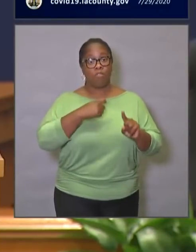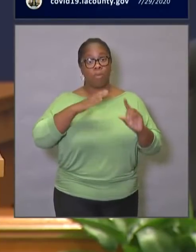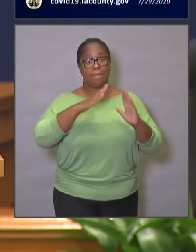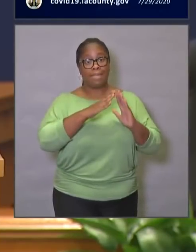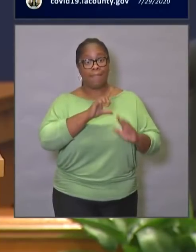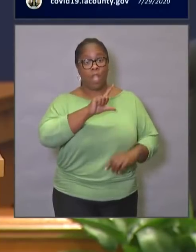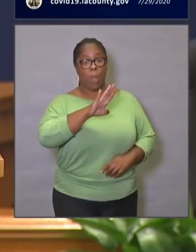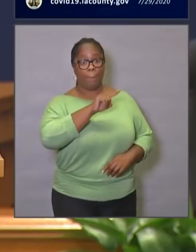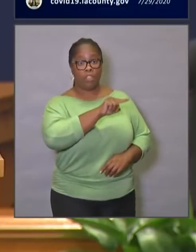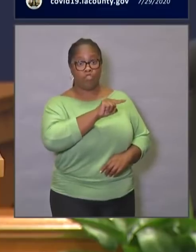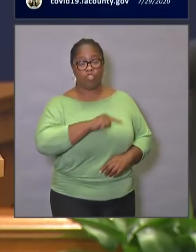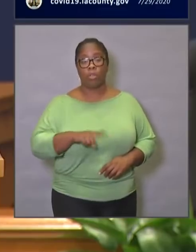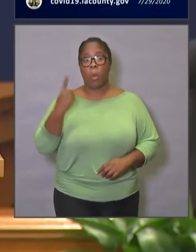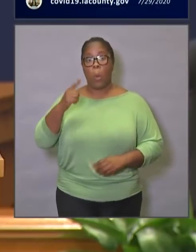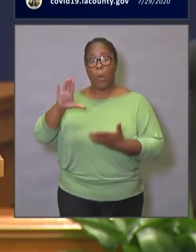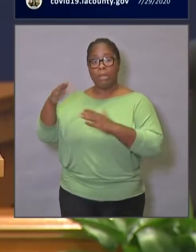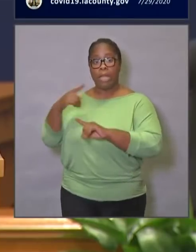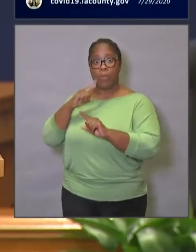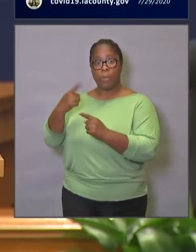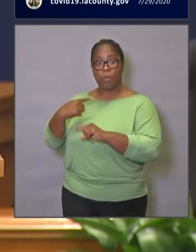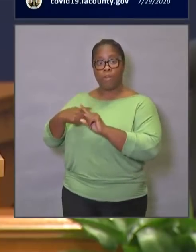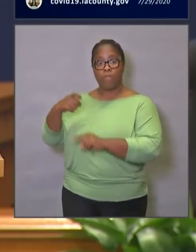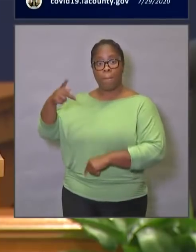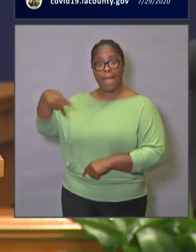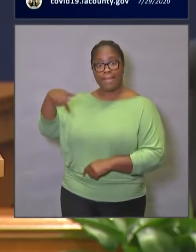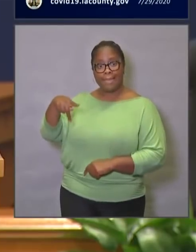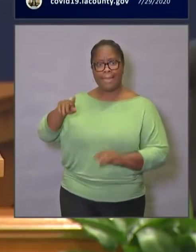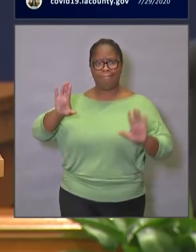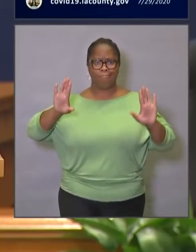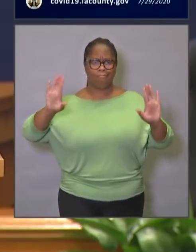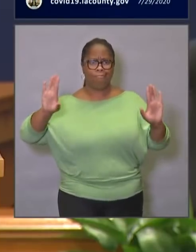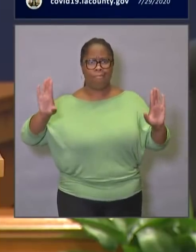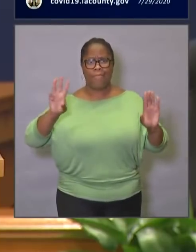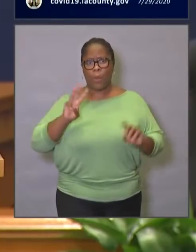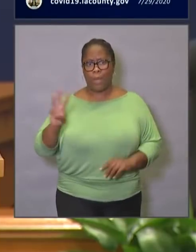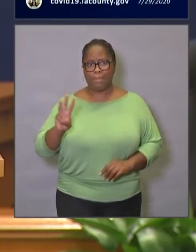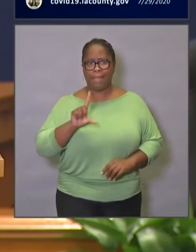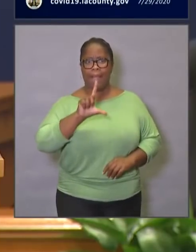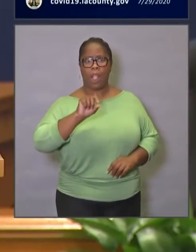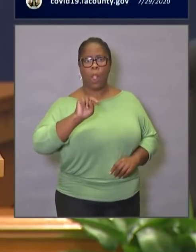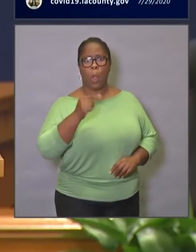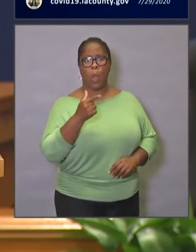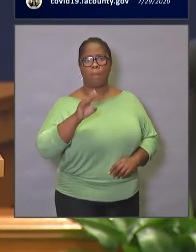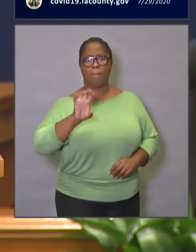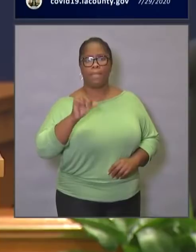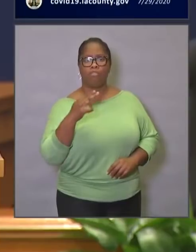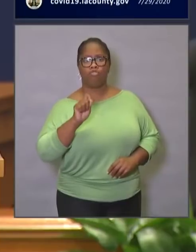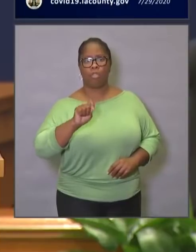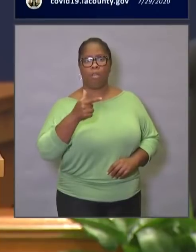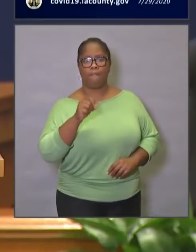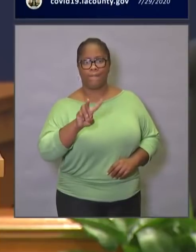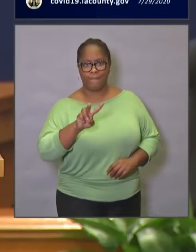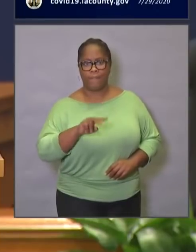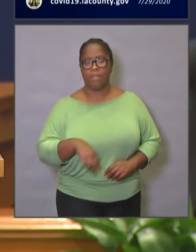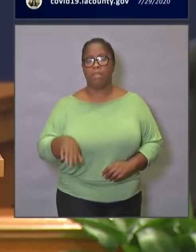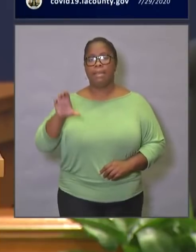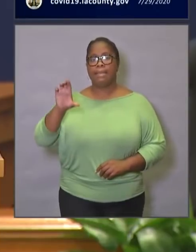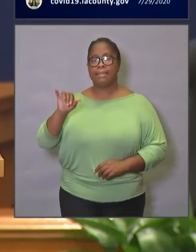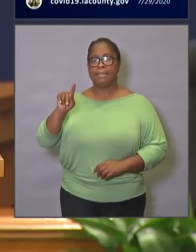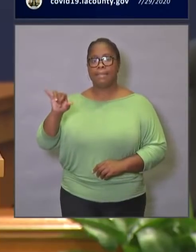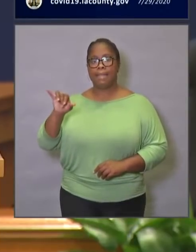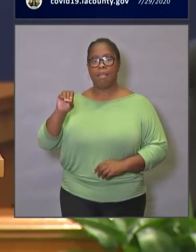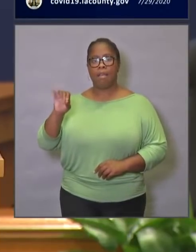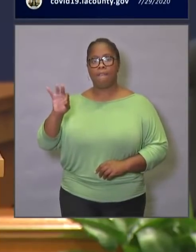Beach and the 1 death reported by the City of Pasadena are available at longbeach.gov and cityofpasadena.gov.